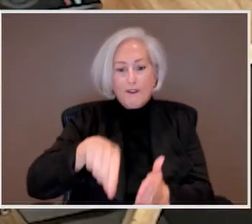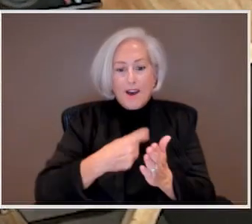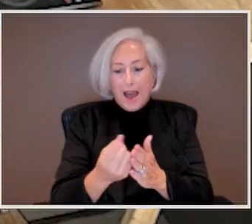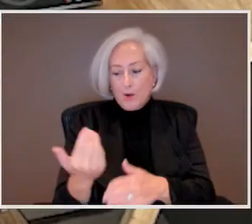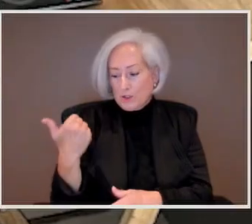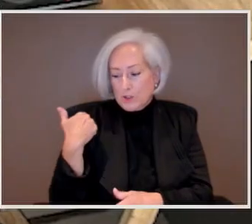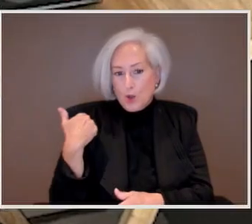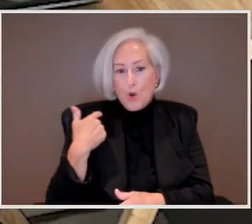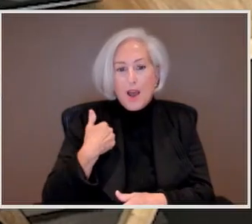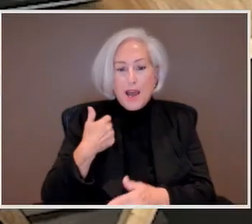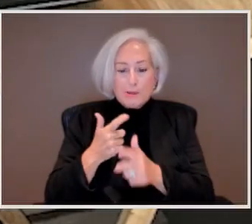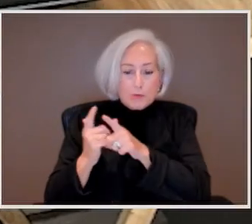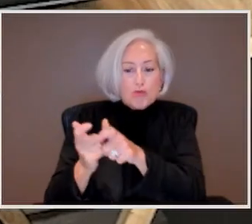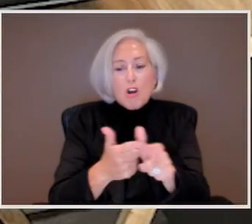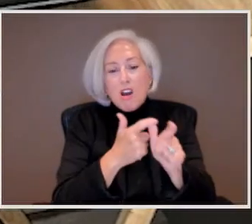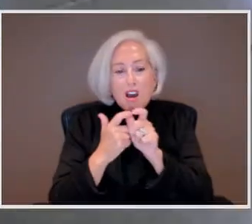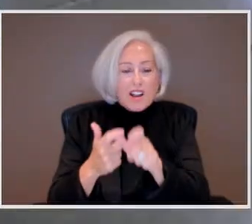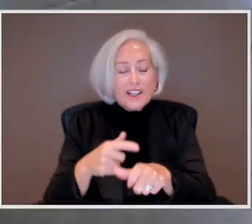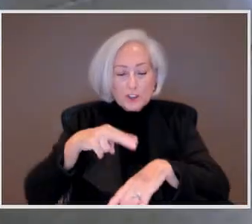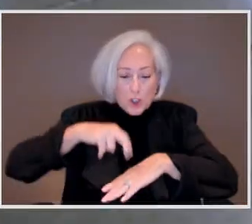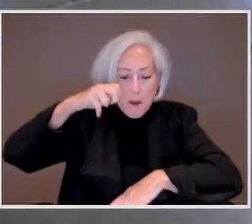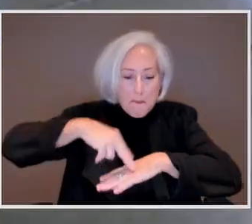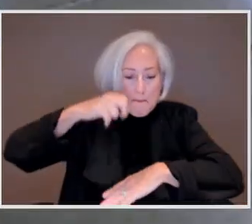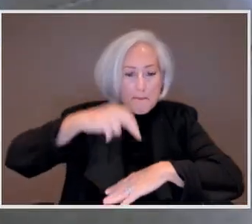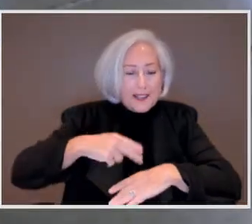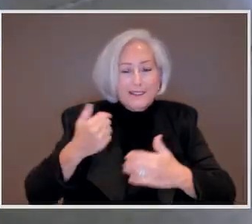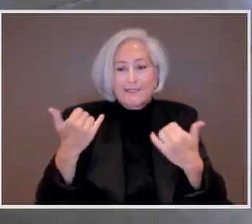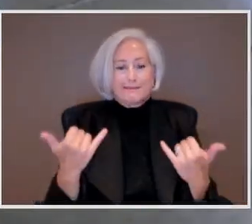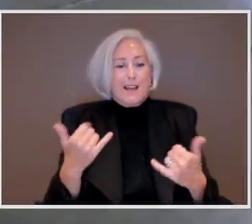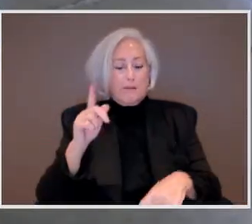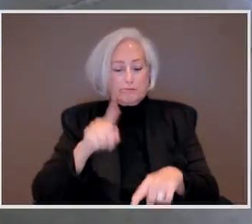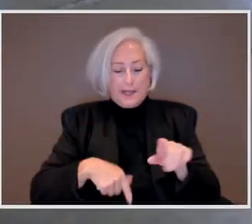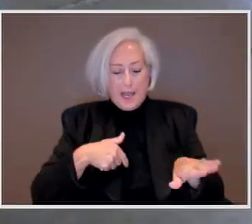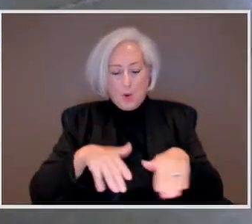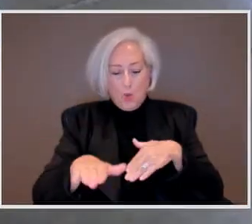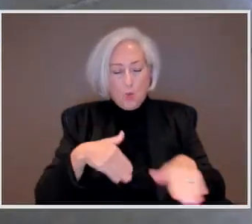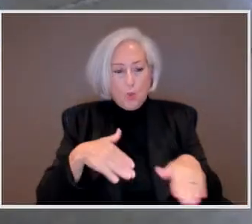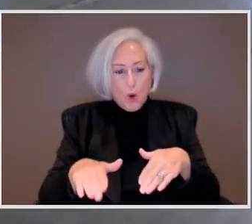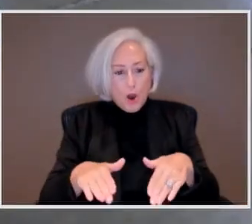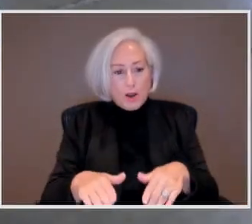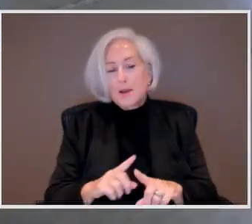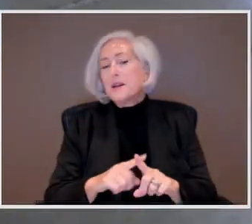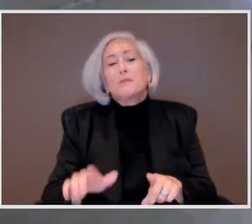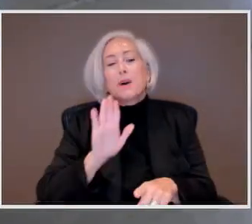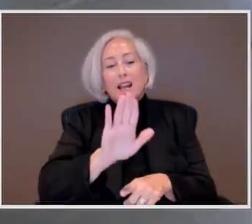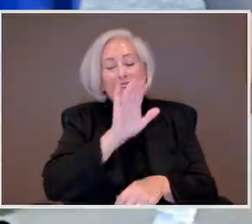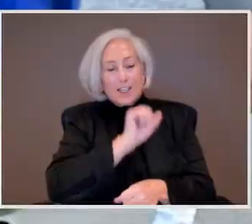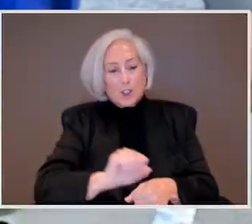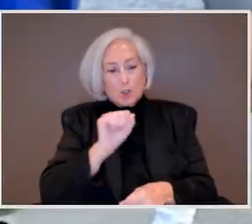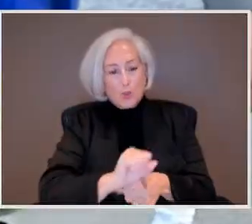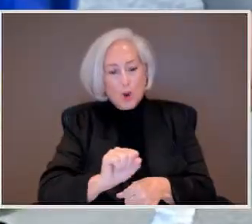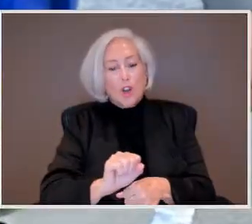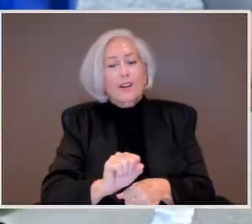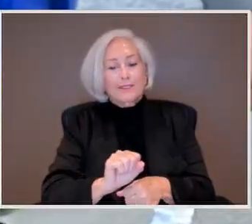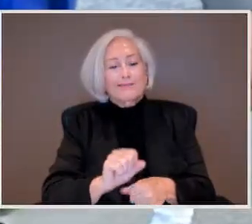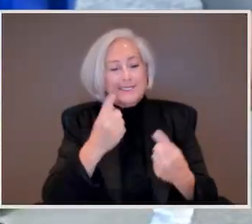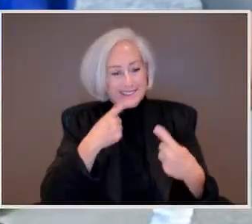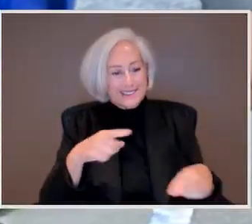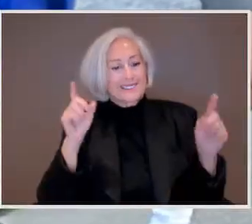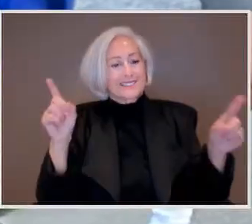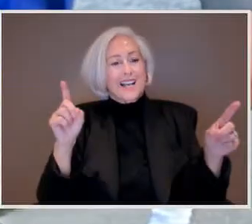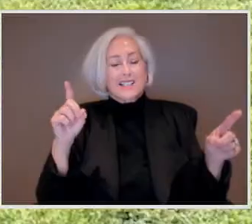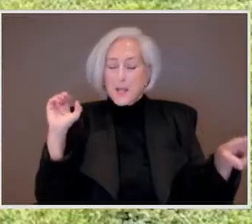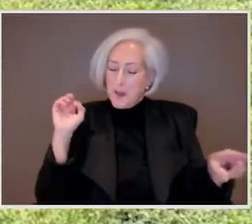varsity athlete, and now I can't even walk. But Gage's hard work paid off. He's back to football and his favorite